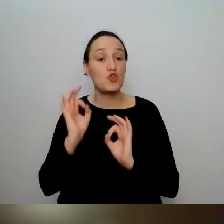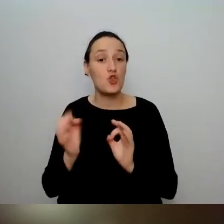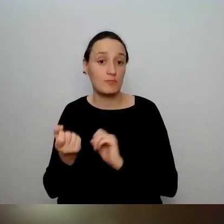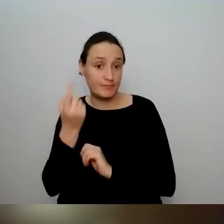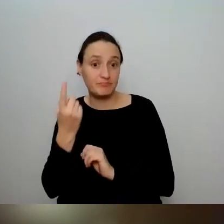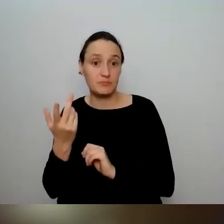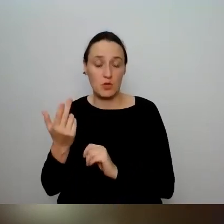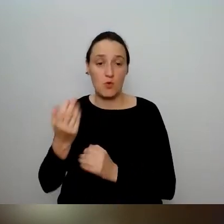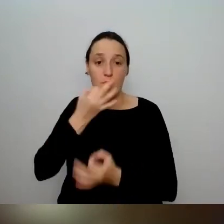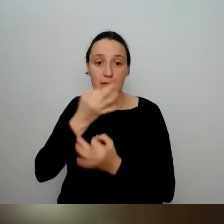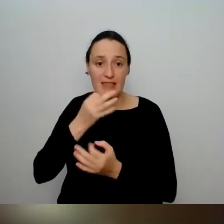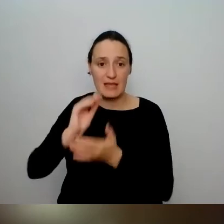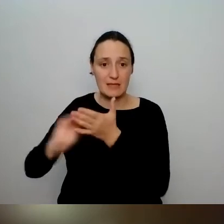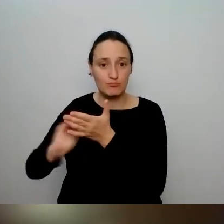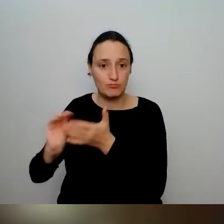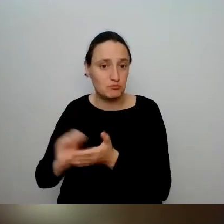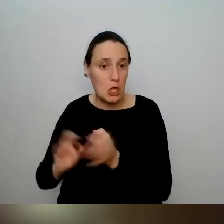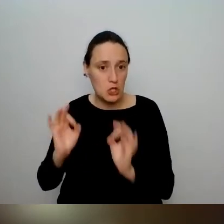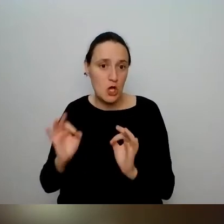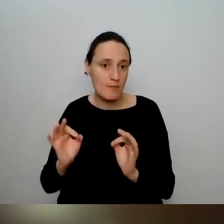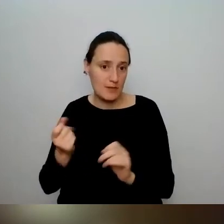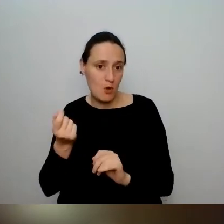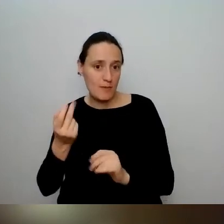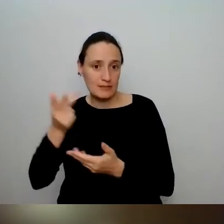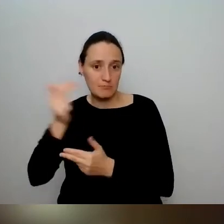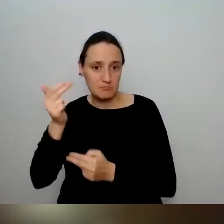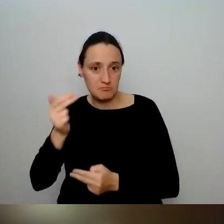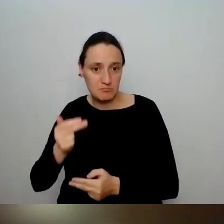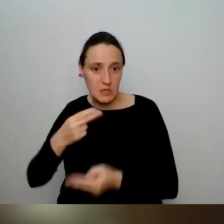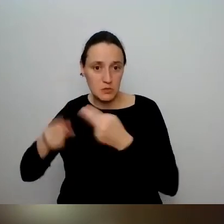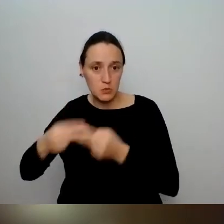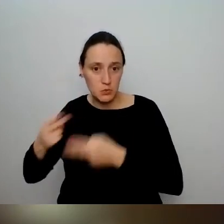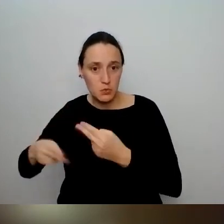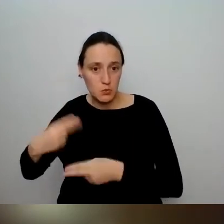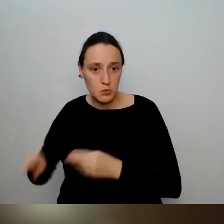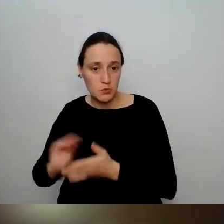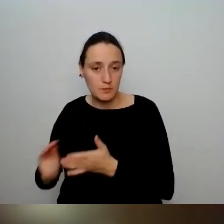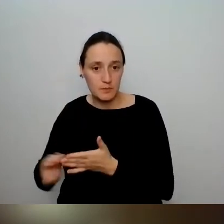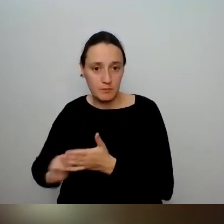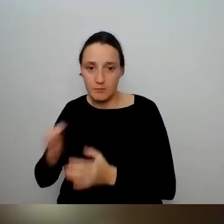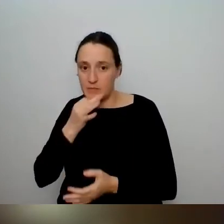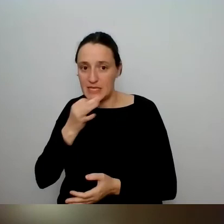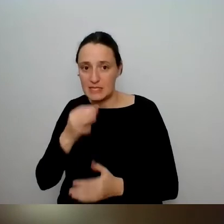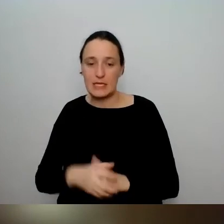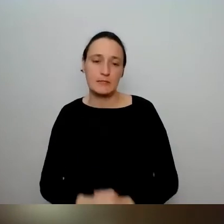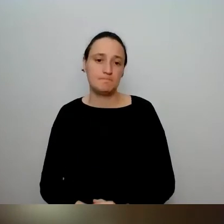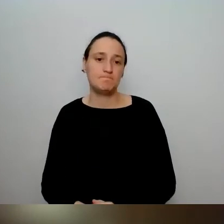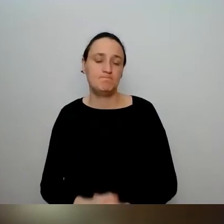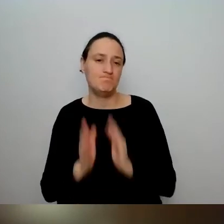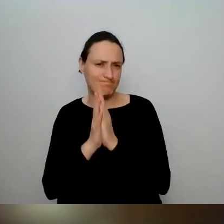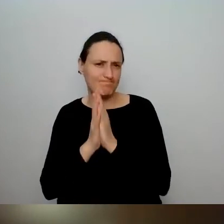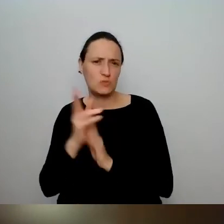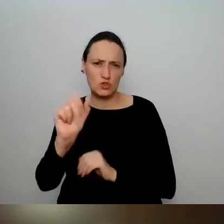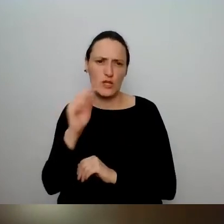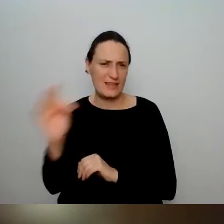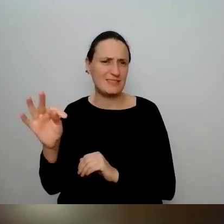our participants to our lecturers. So if anyone has any questions, please post them on Zoom chat, either in